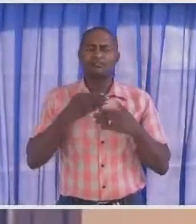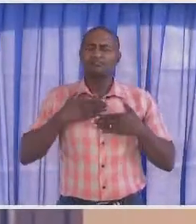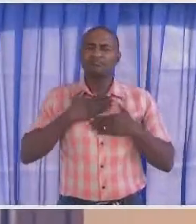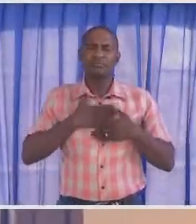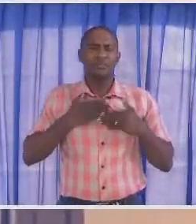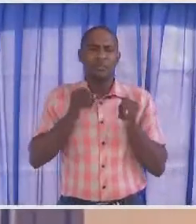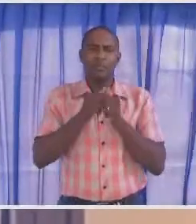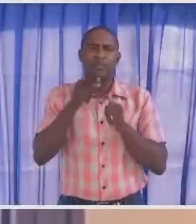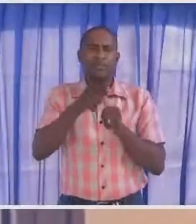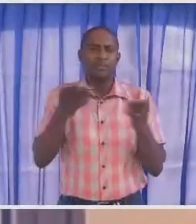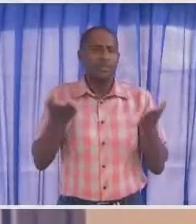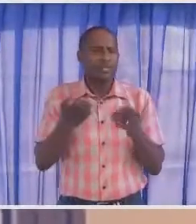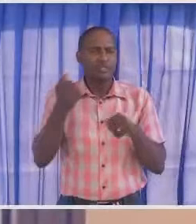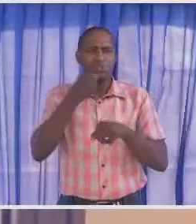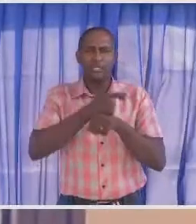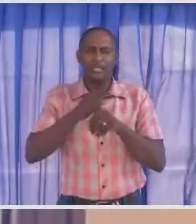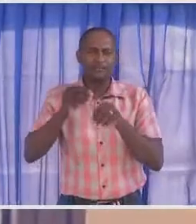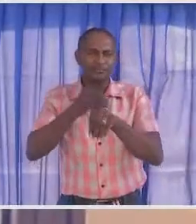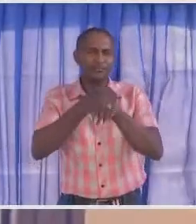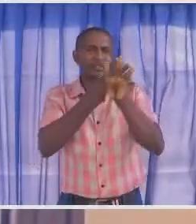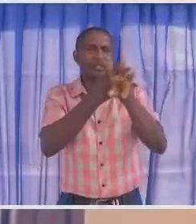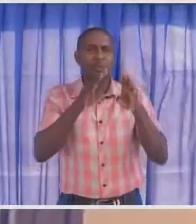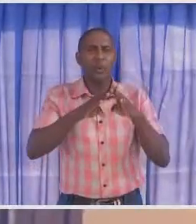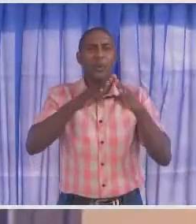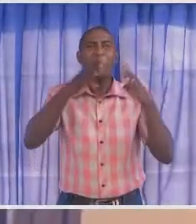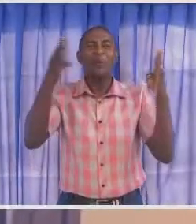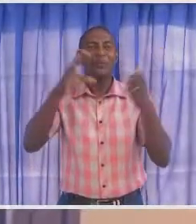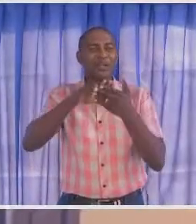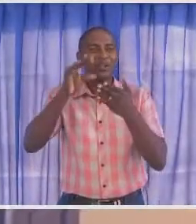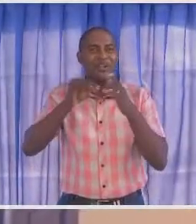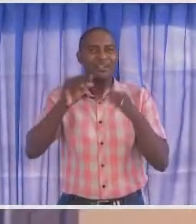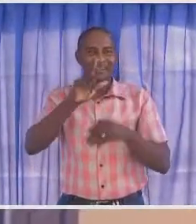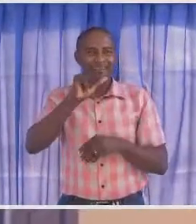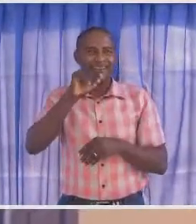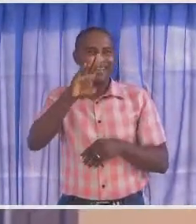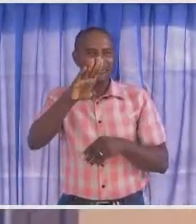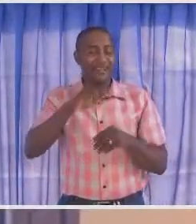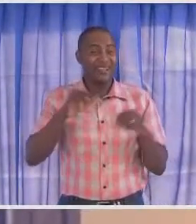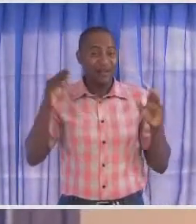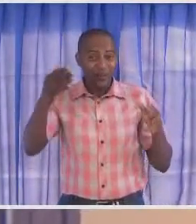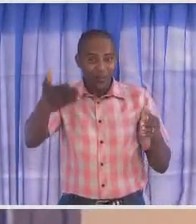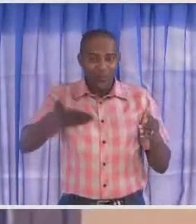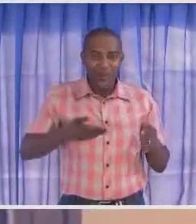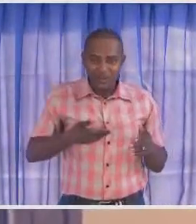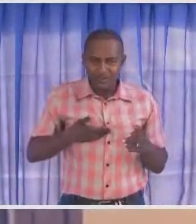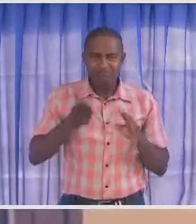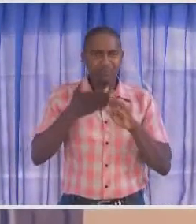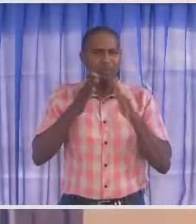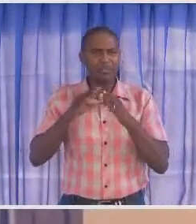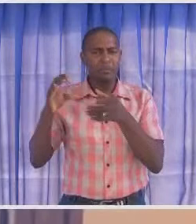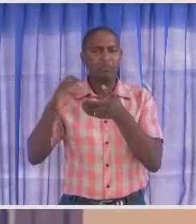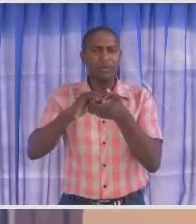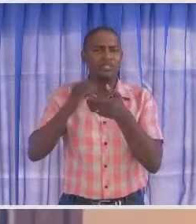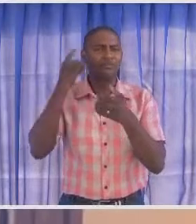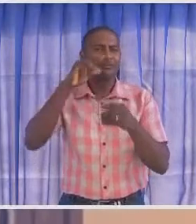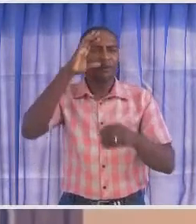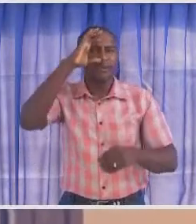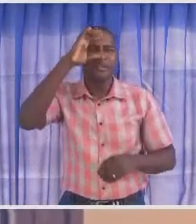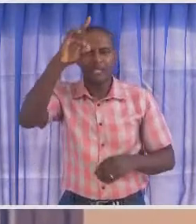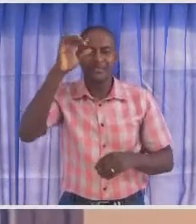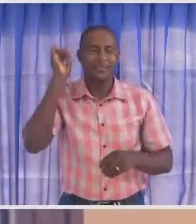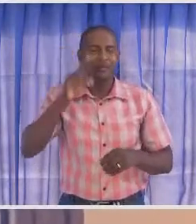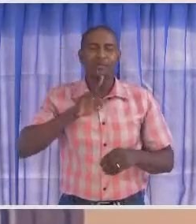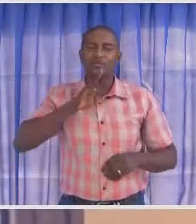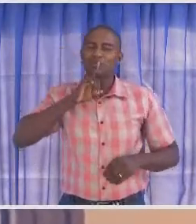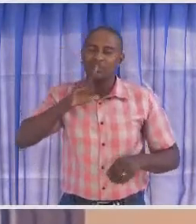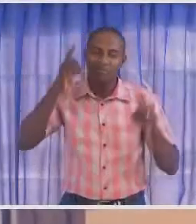today, albeit virtually, to open the Learning Lab and welcome a community partnership for education that is sure to be a